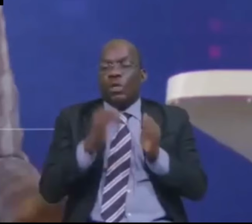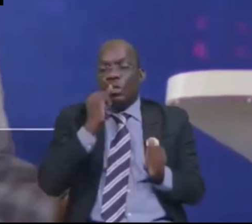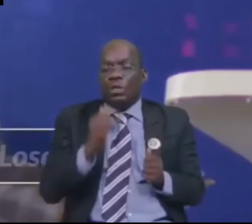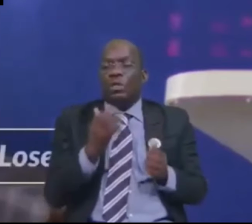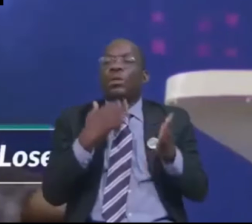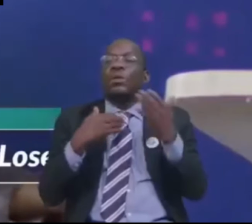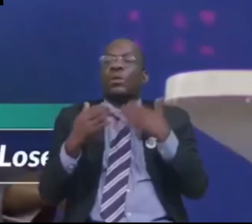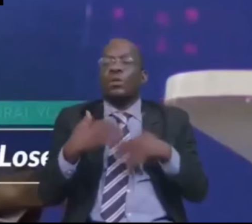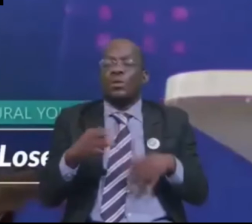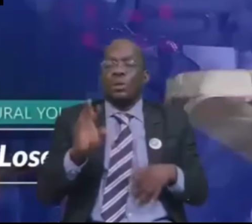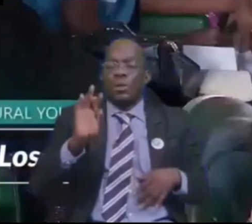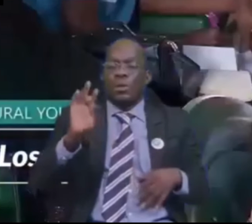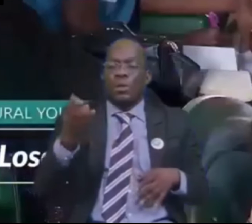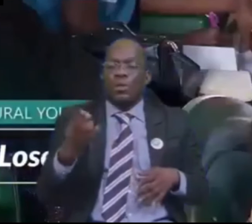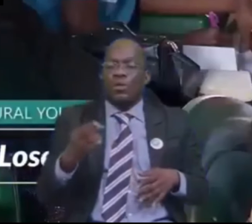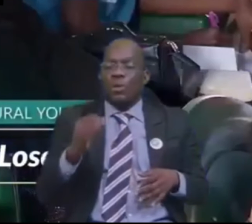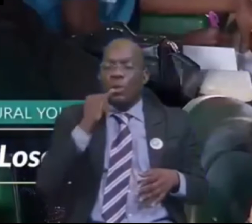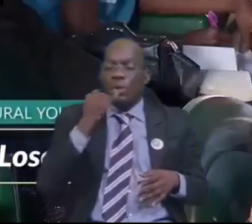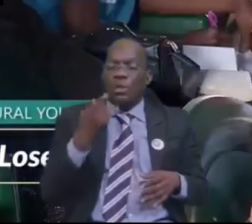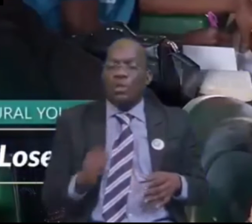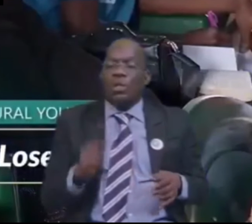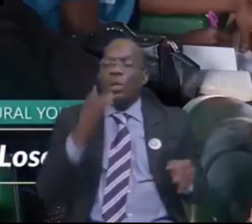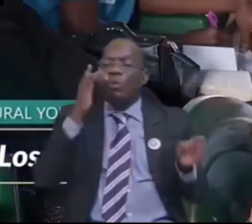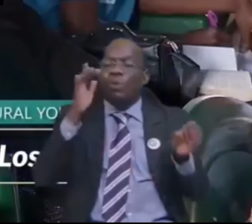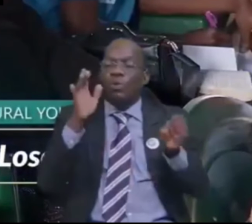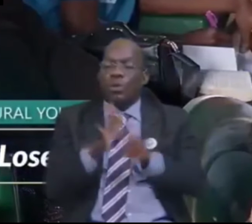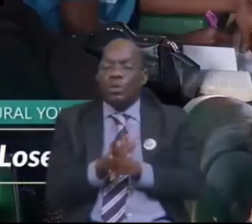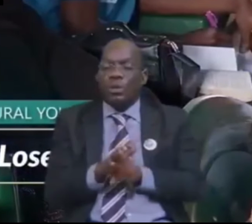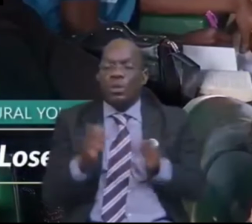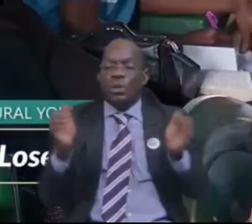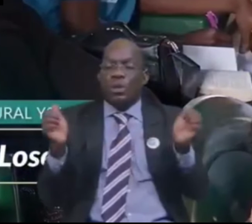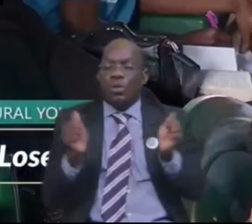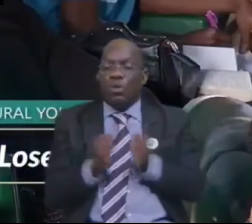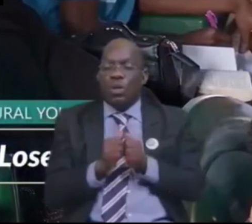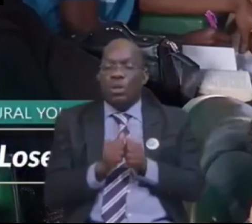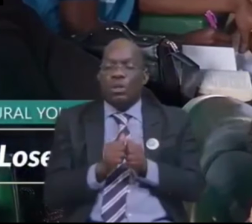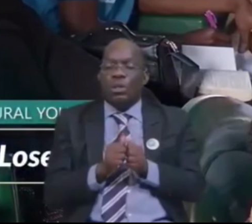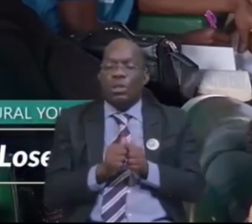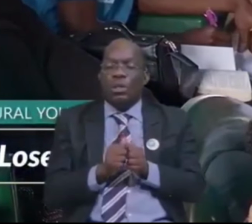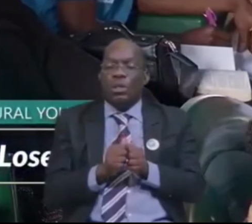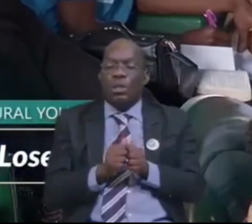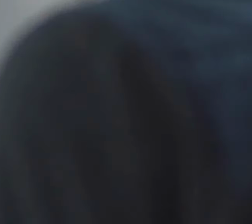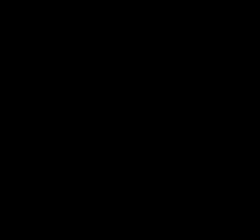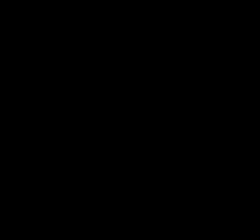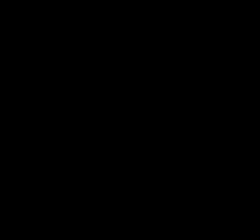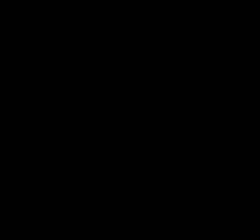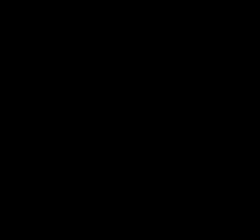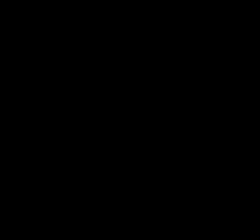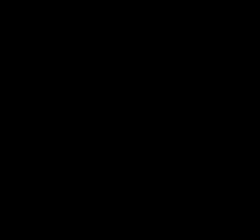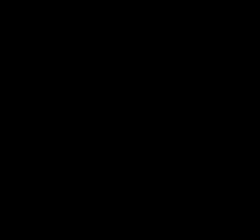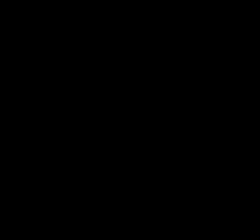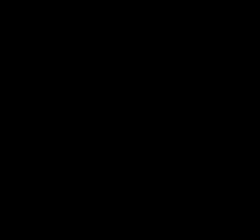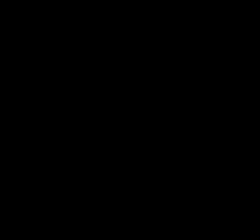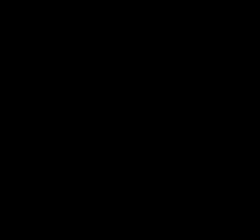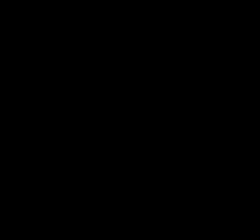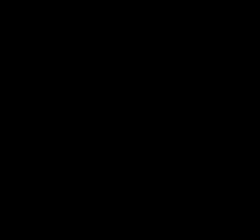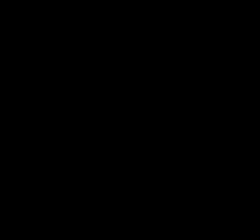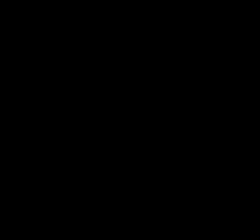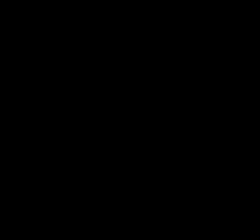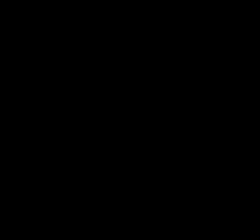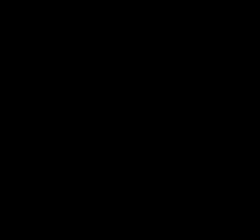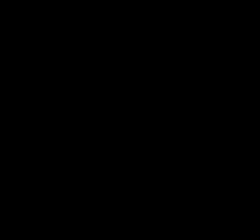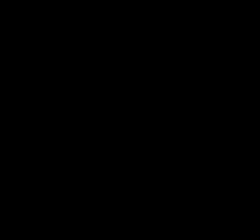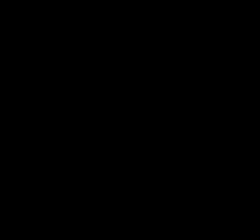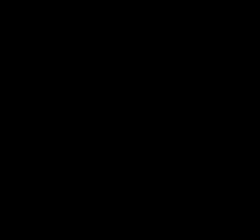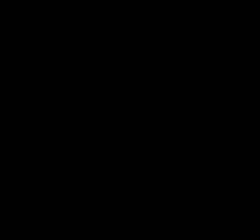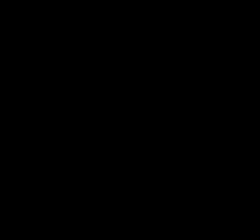the covenant with lords of losers. There are people that make themselves lords.